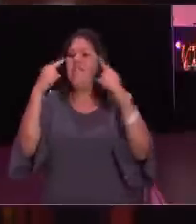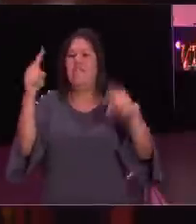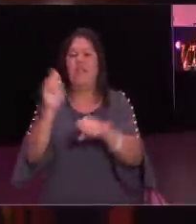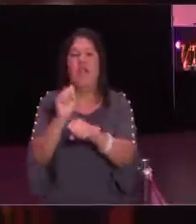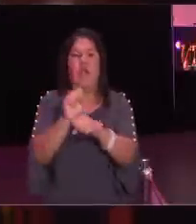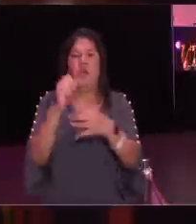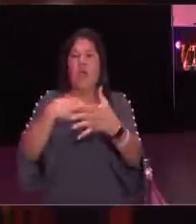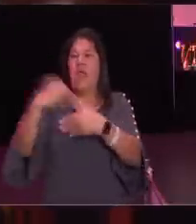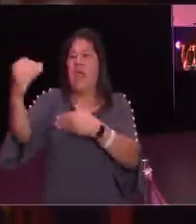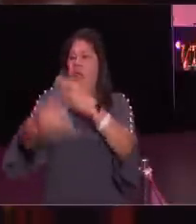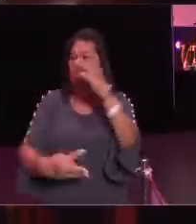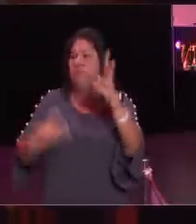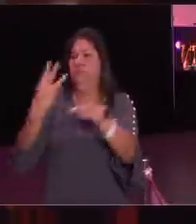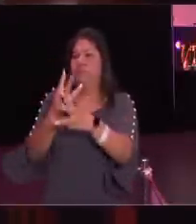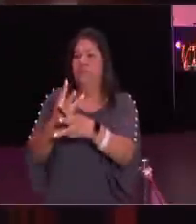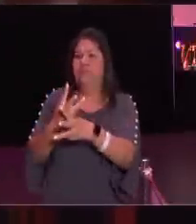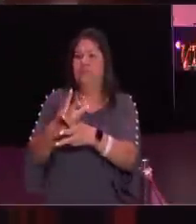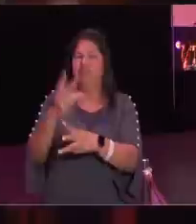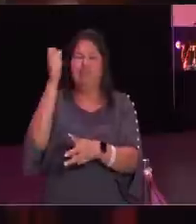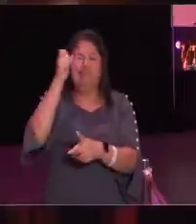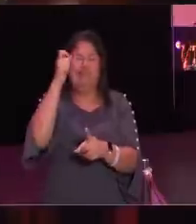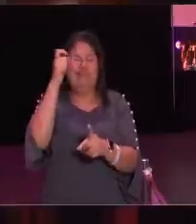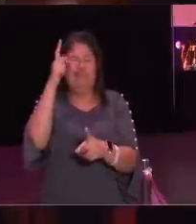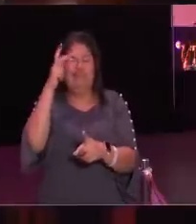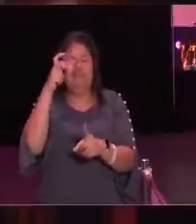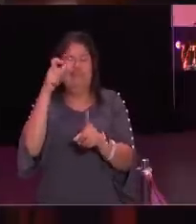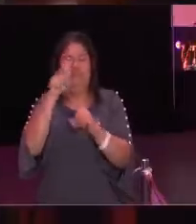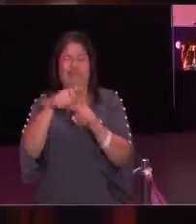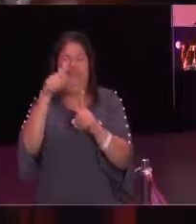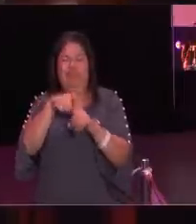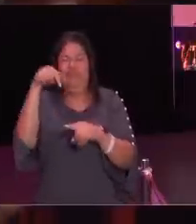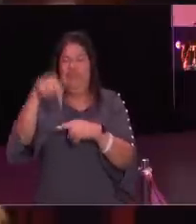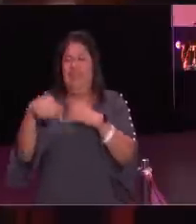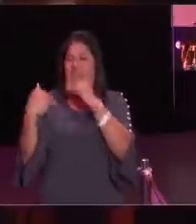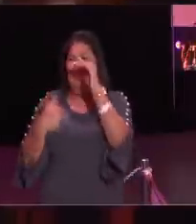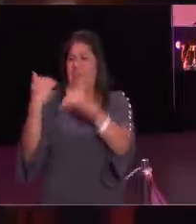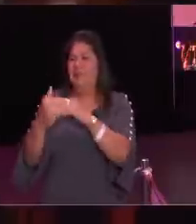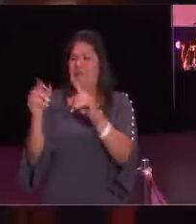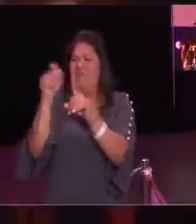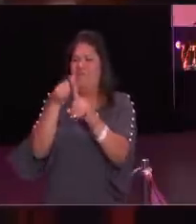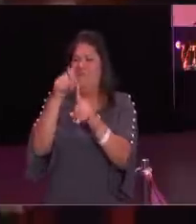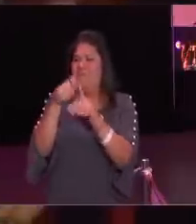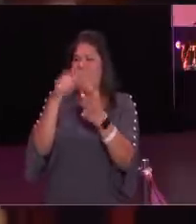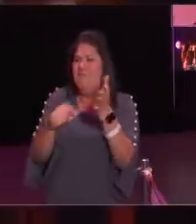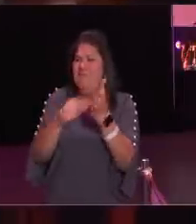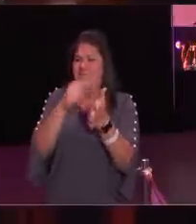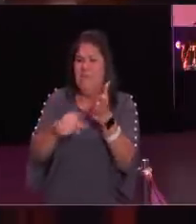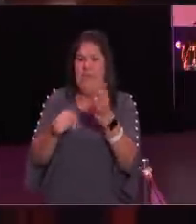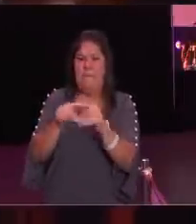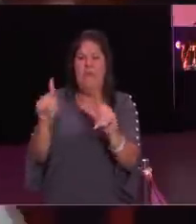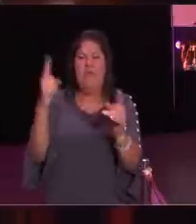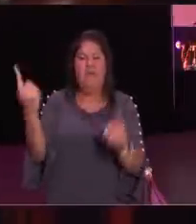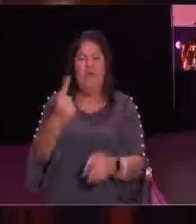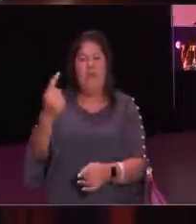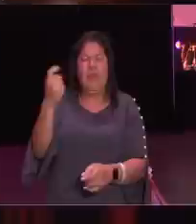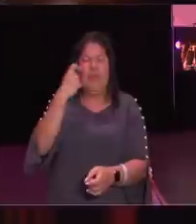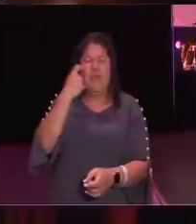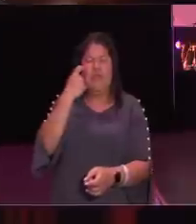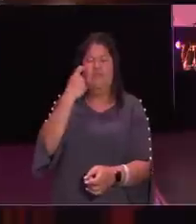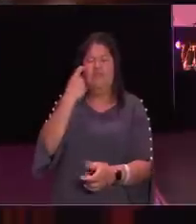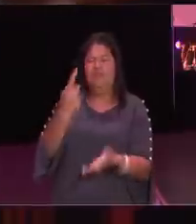field. The devil is after the mind of this generation. But somebody needs to